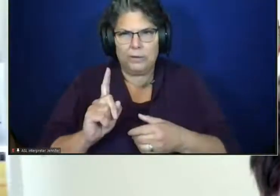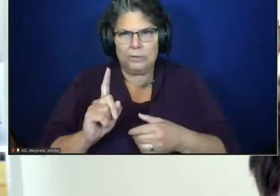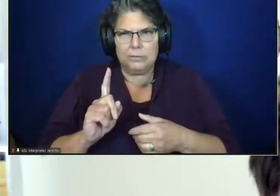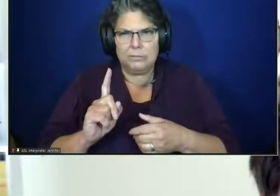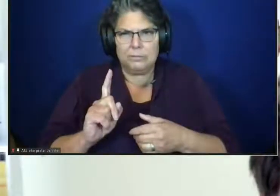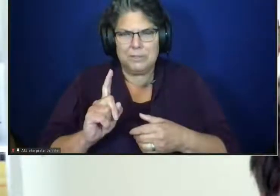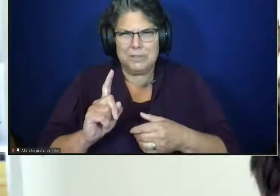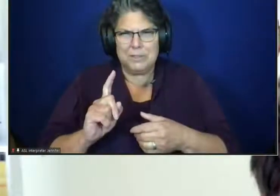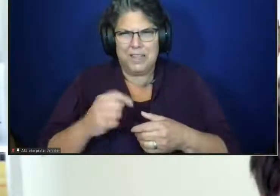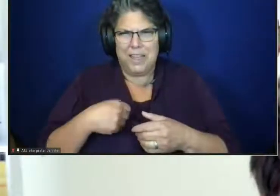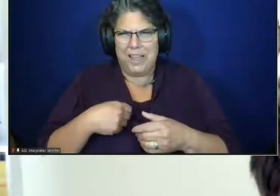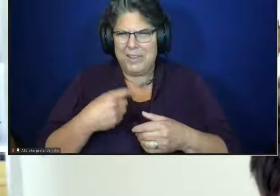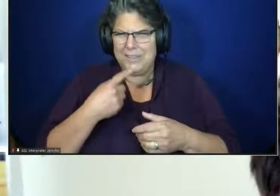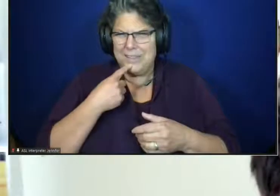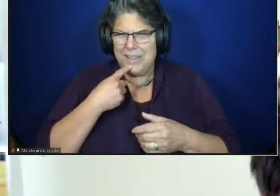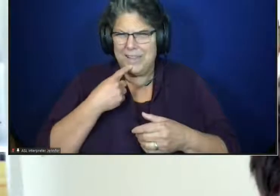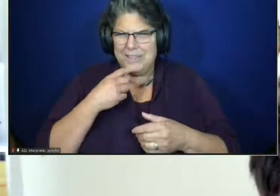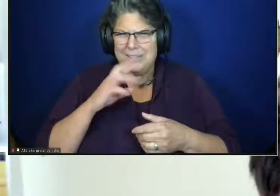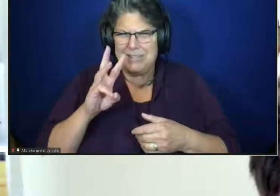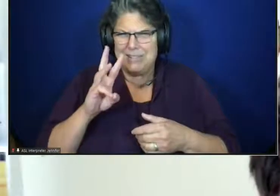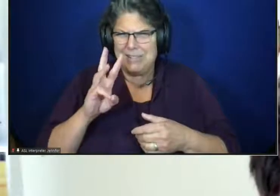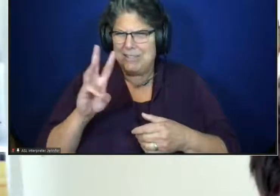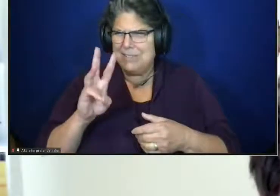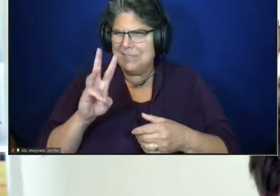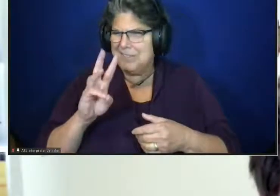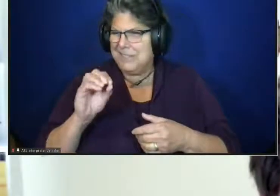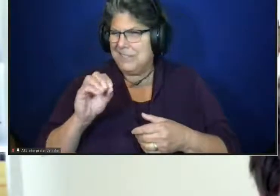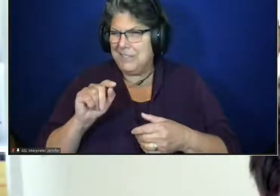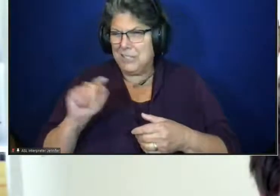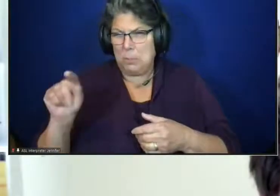I might have said 60 something.